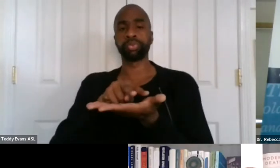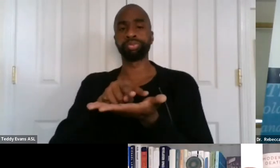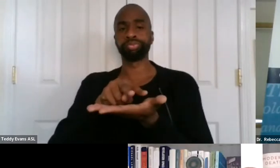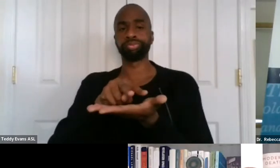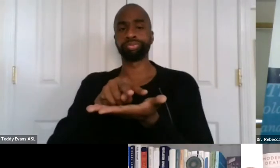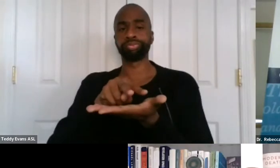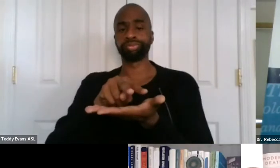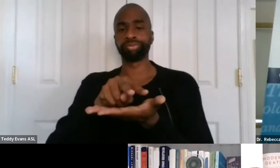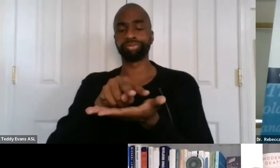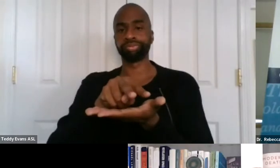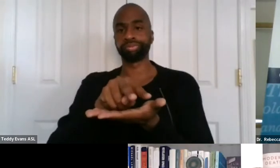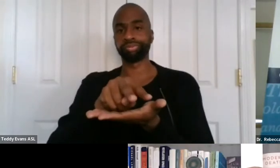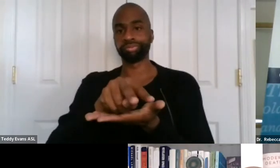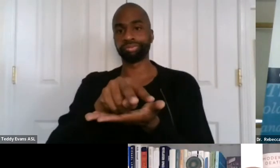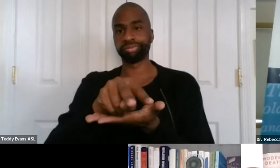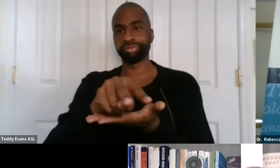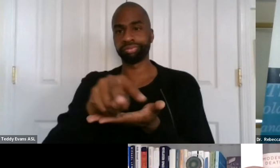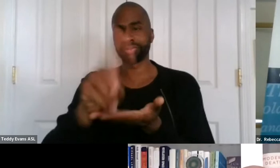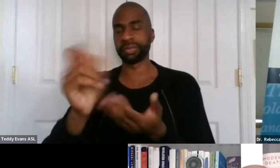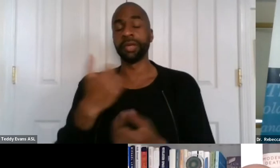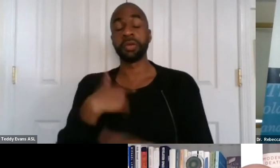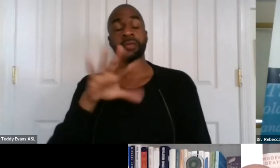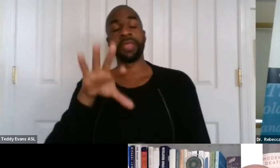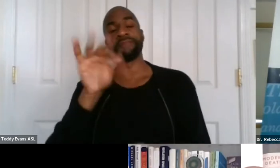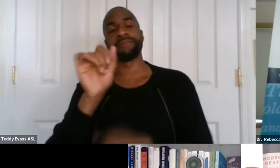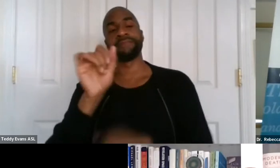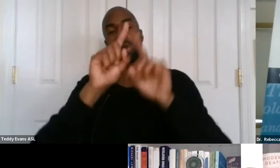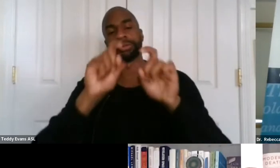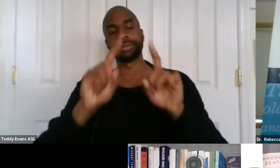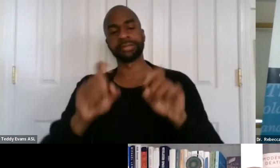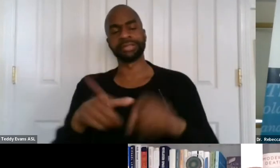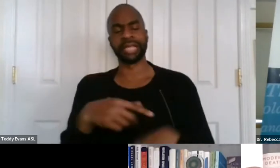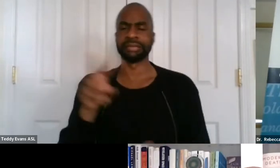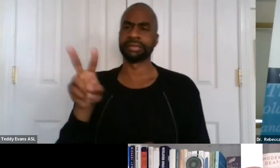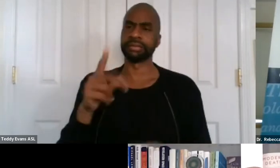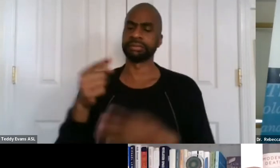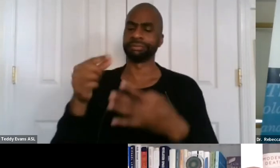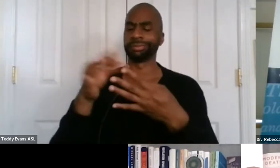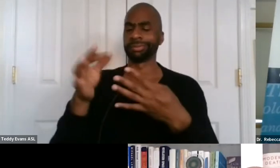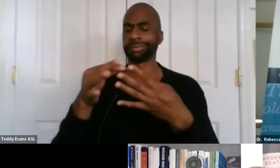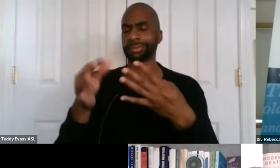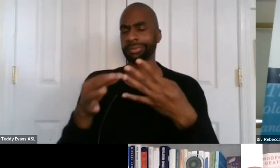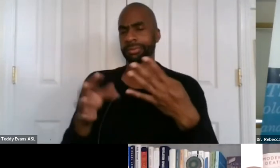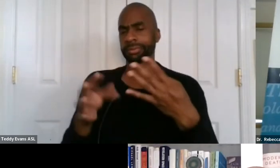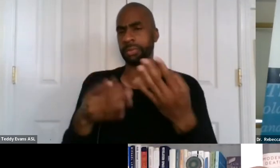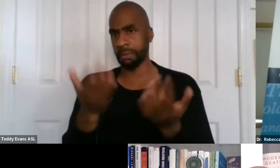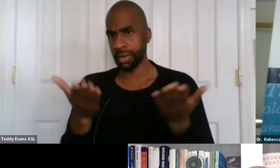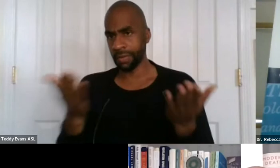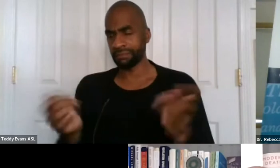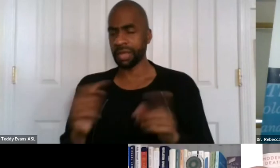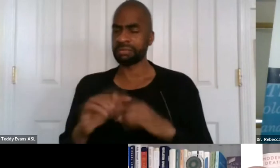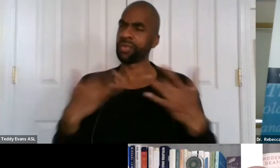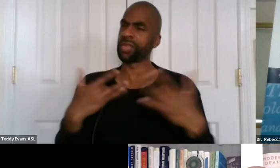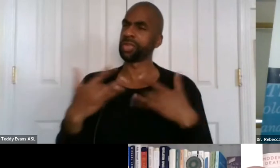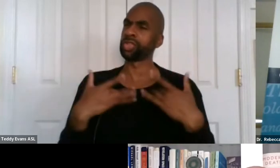quite concerning and disturbing, both to me but also to the radiologist. But the fact is that those abnormalities,